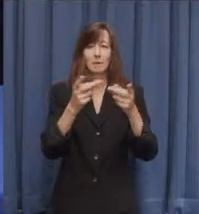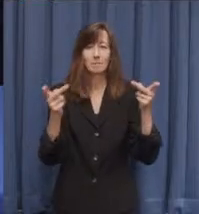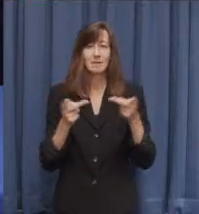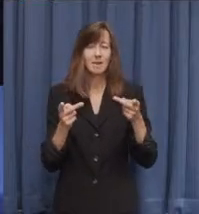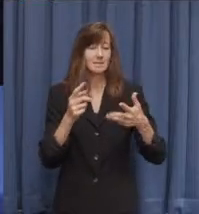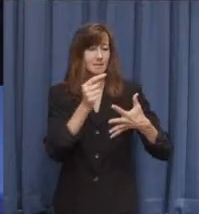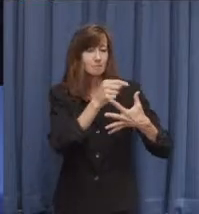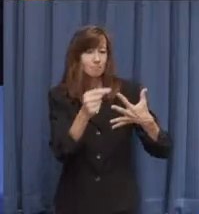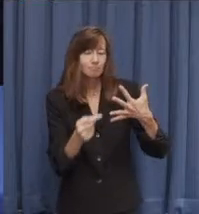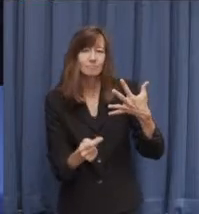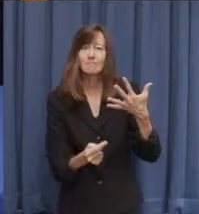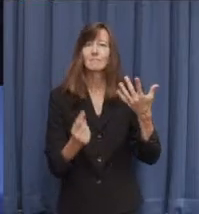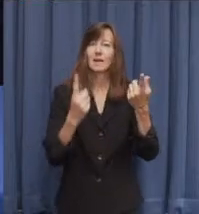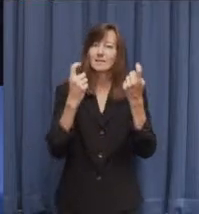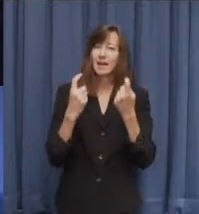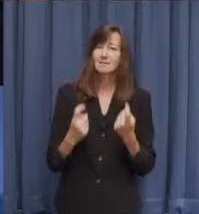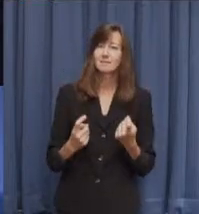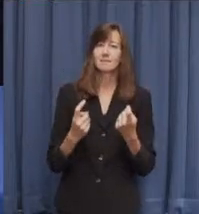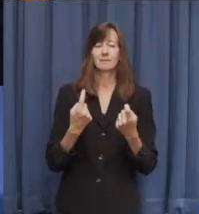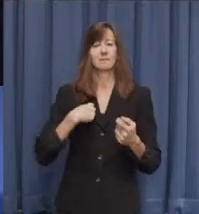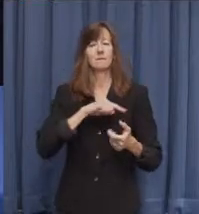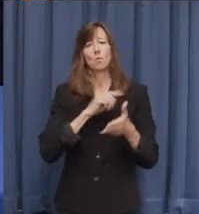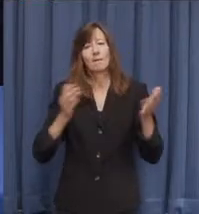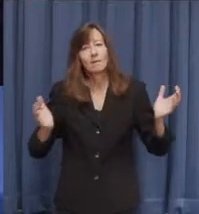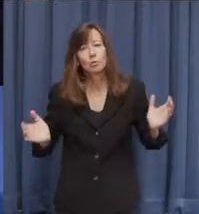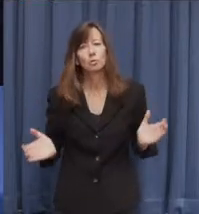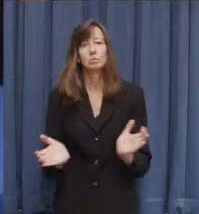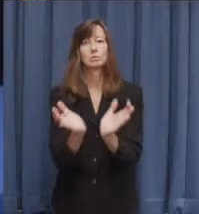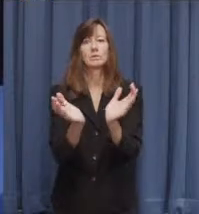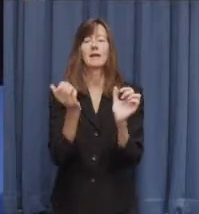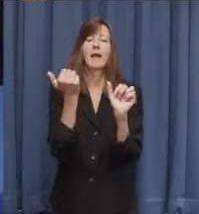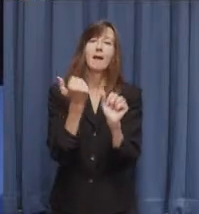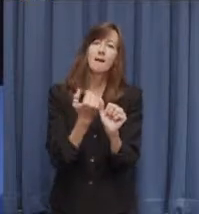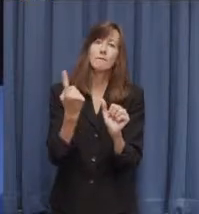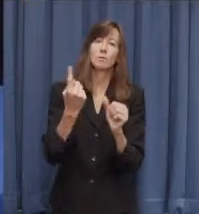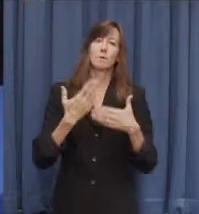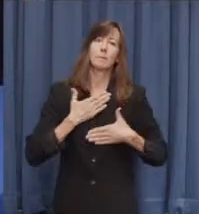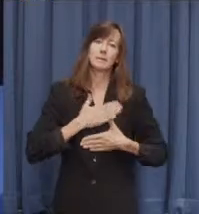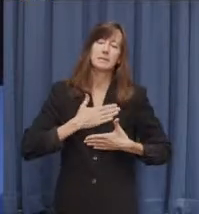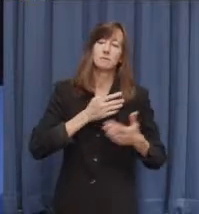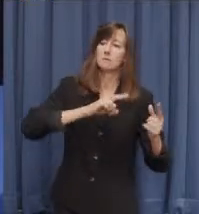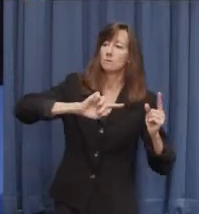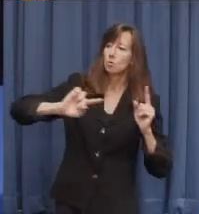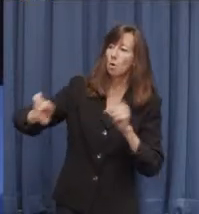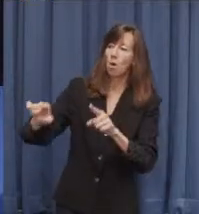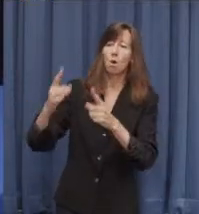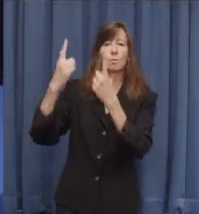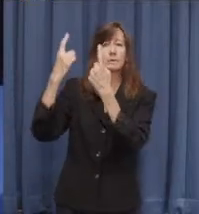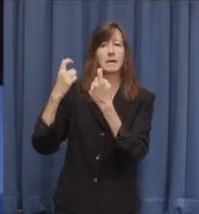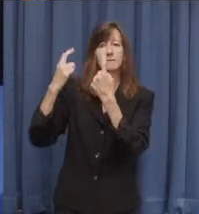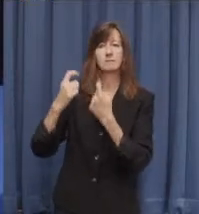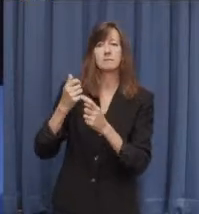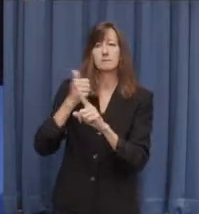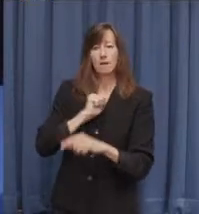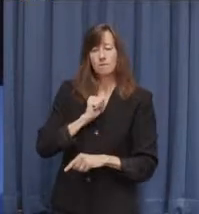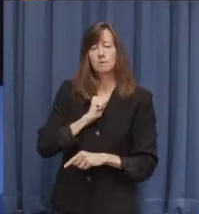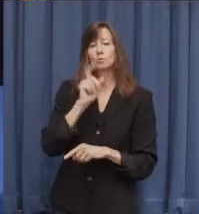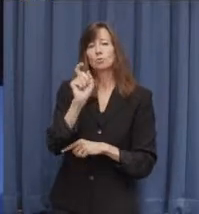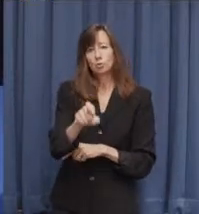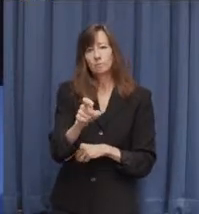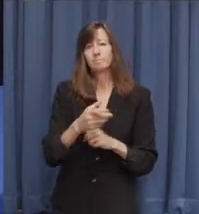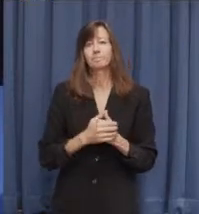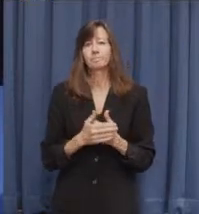we are encouraging and asking everybody to get tested, really regardless of your circumstances. We are